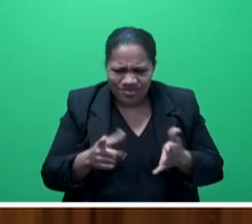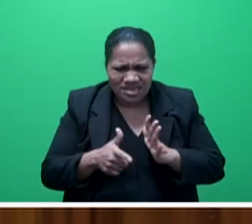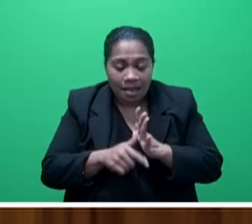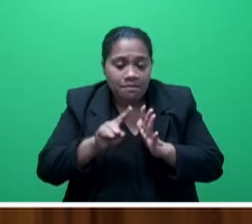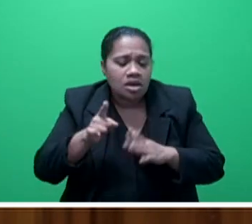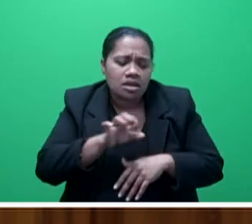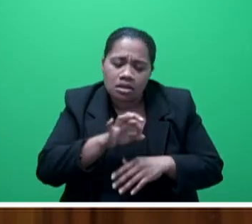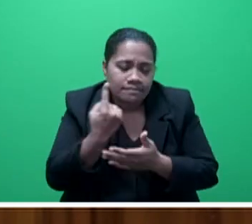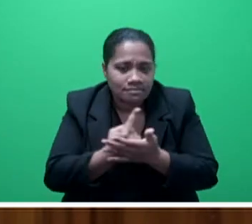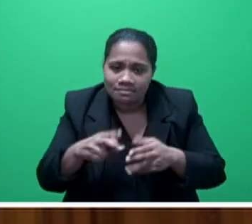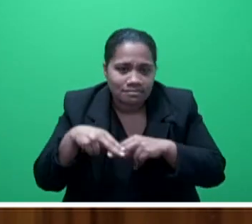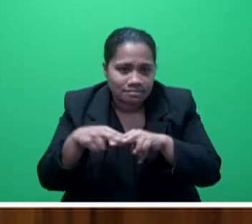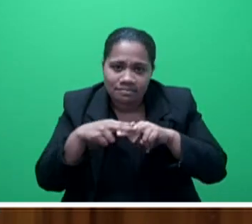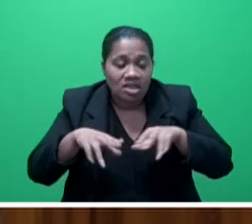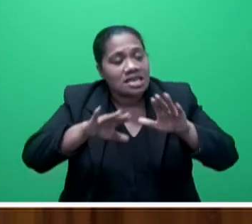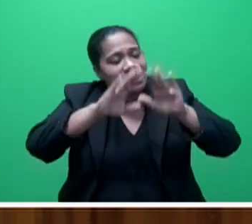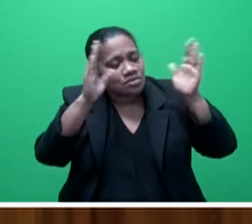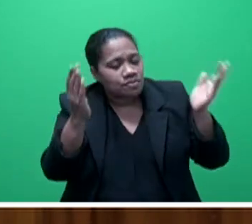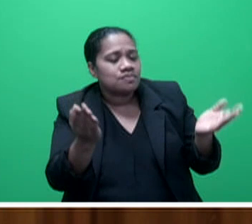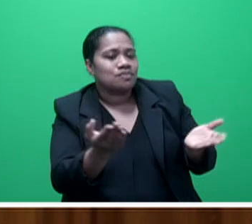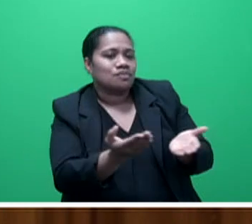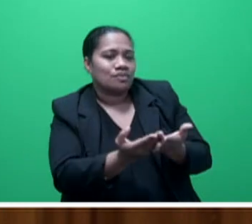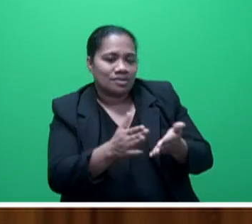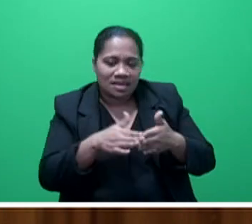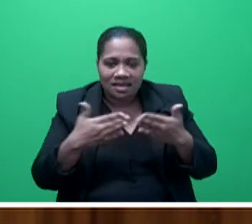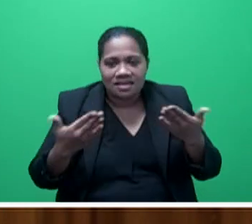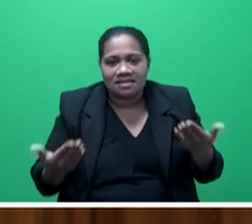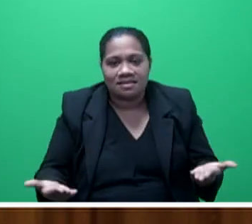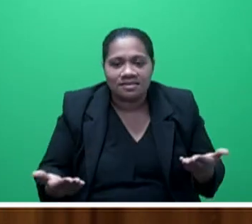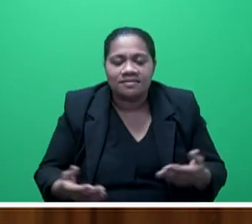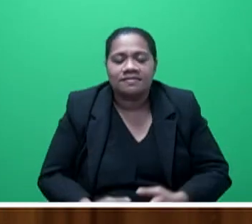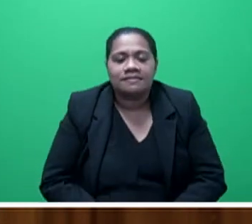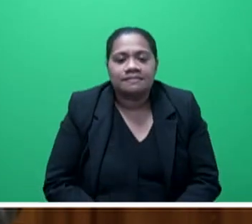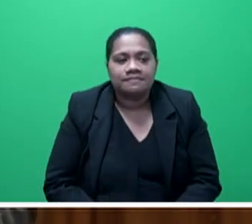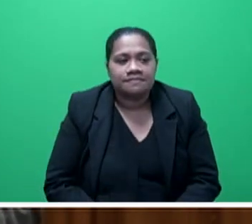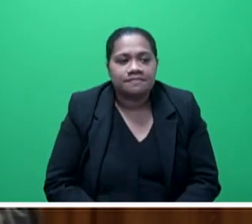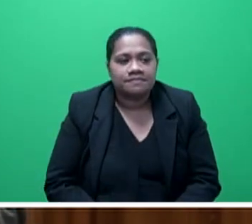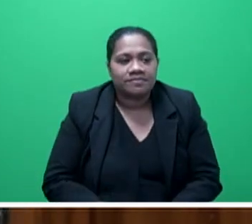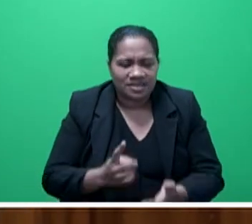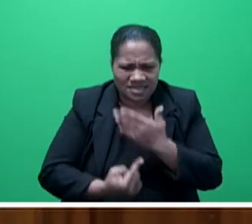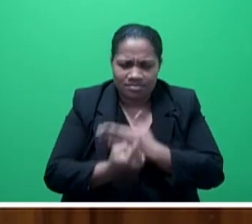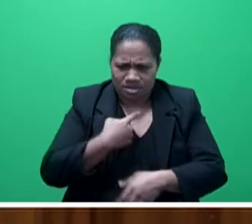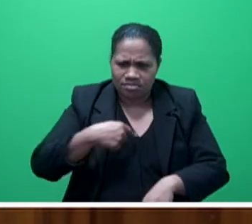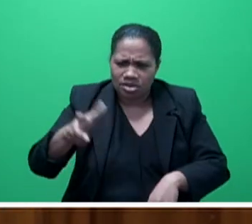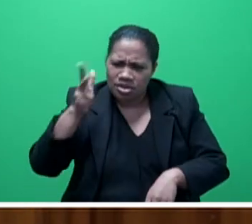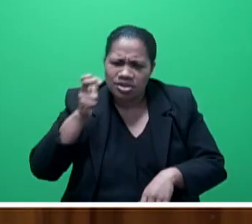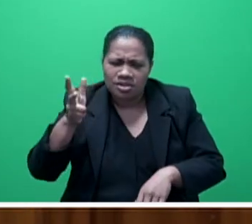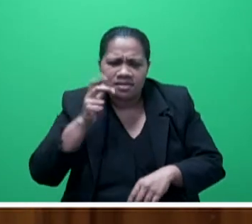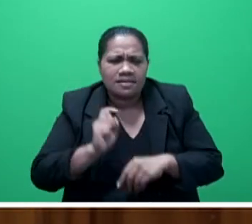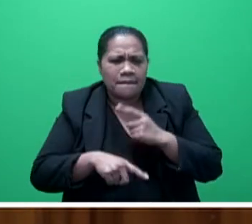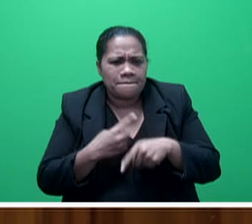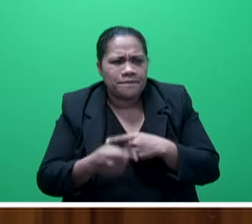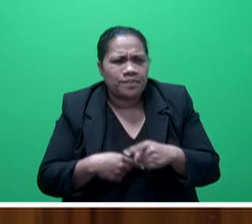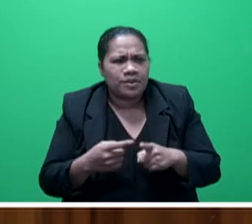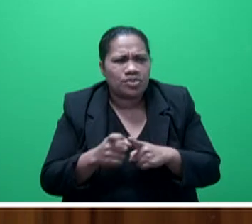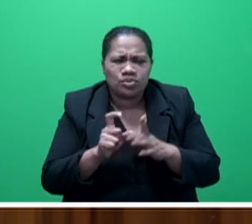only Fiji. The whole world is in the midst of this great global calamity. I have heard these doomsday predictions. I have